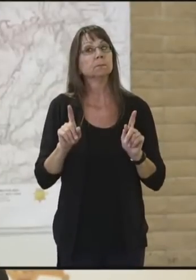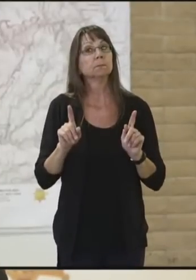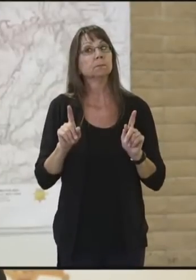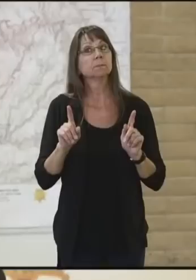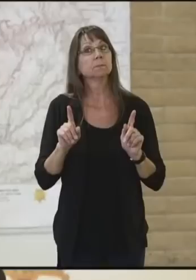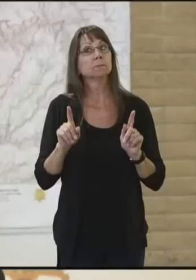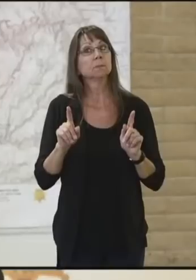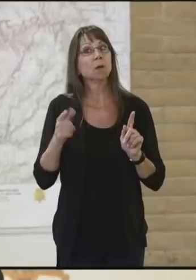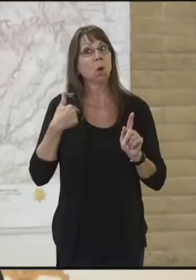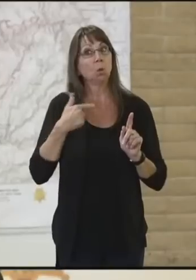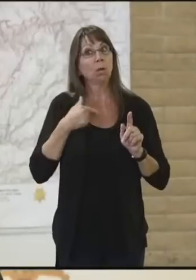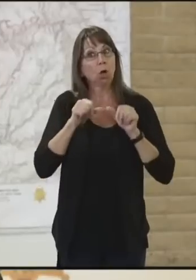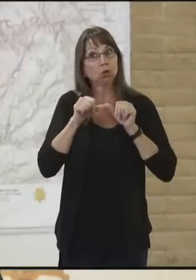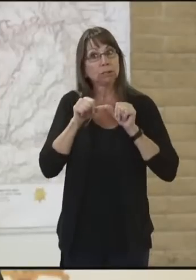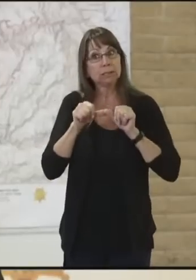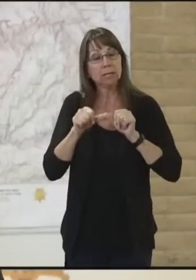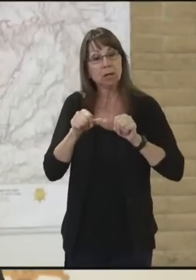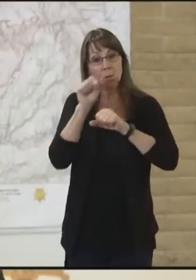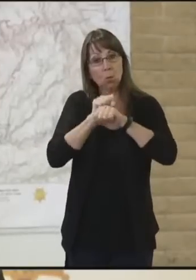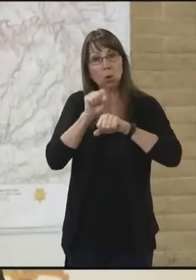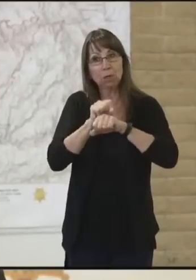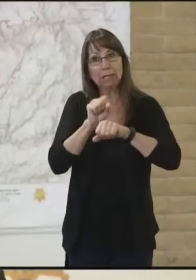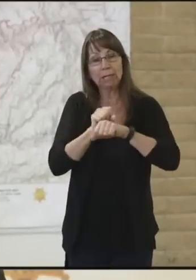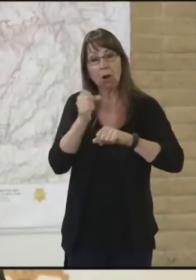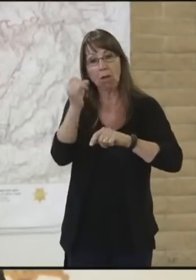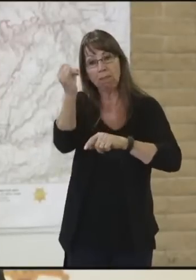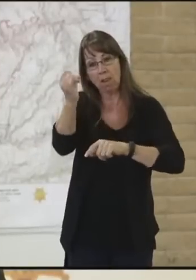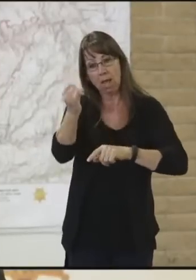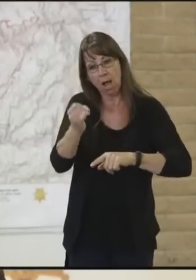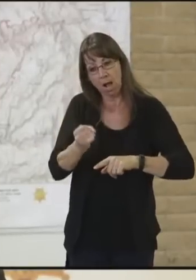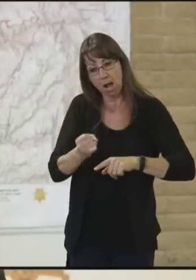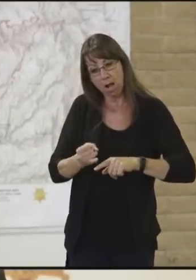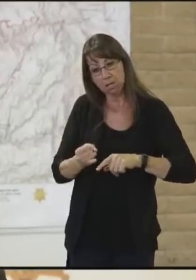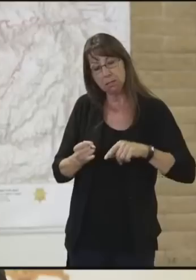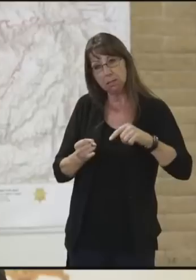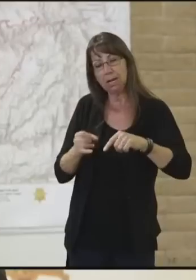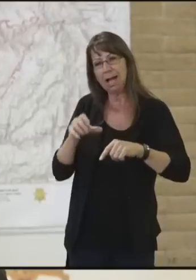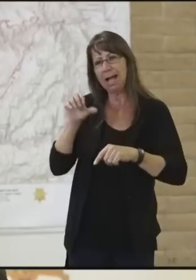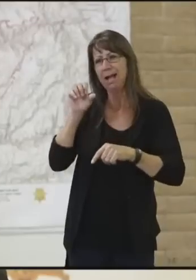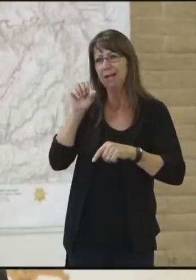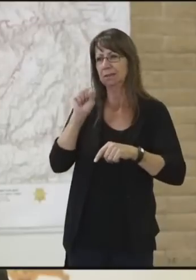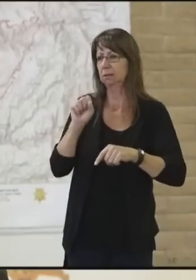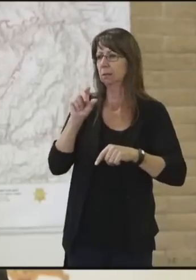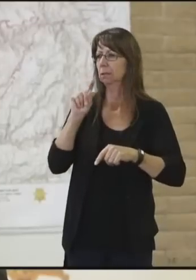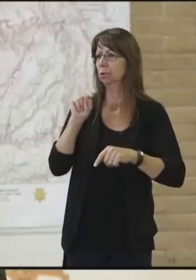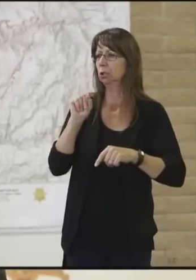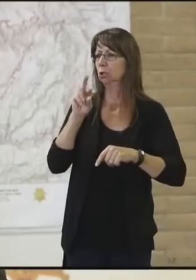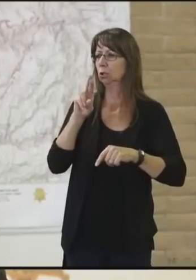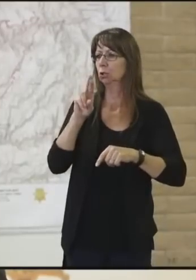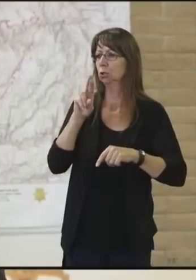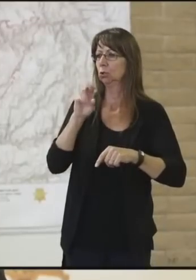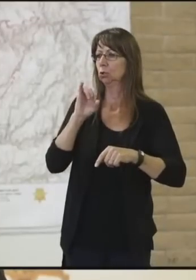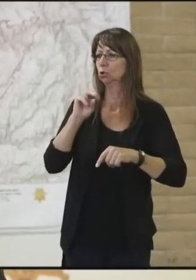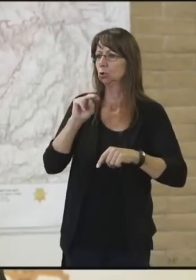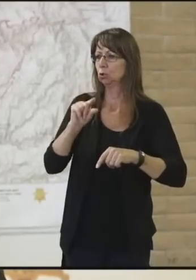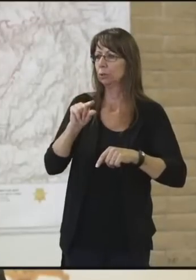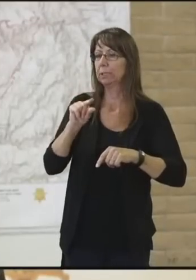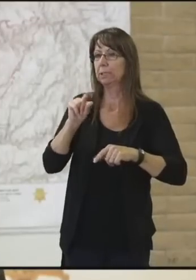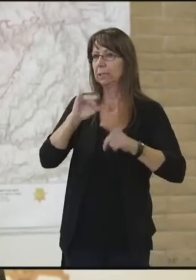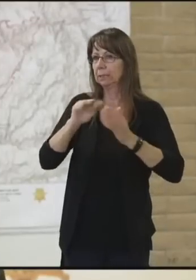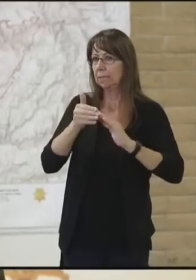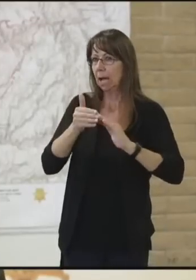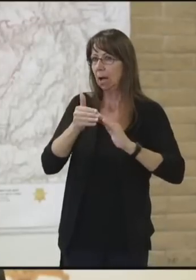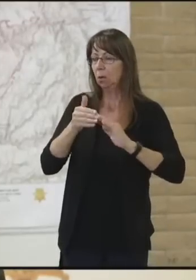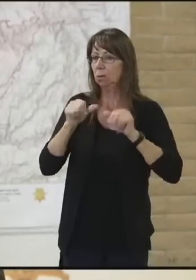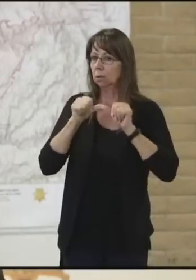that needs to be completed at Stringtown is an area that we will continue to focus on,